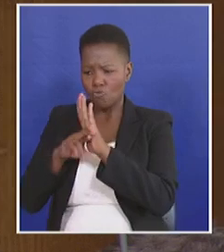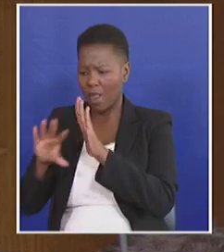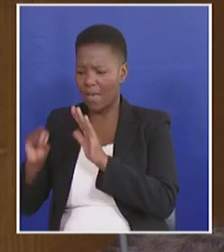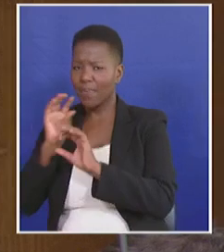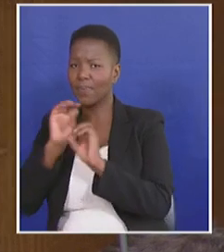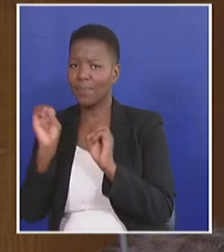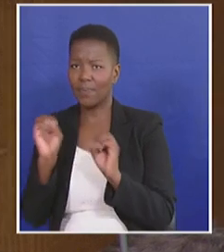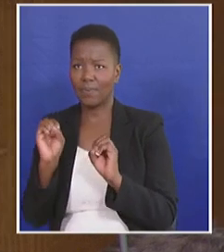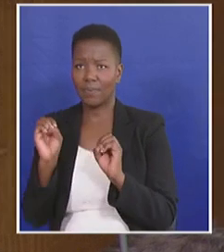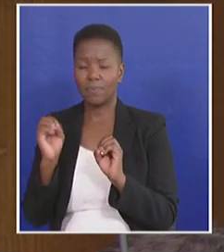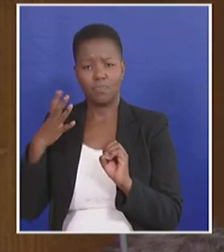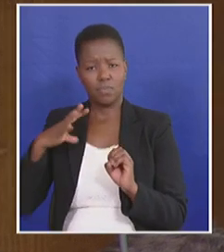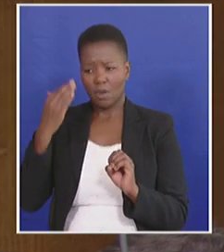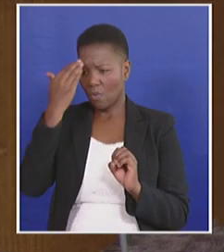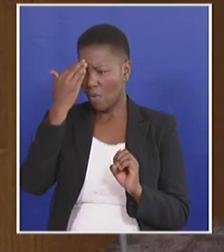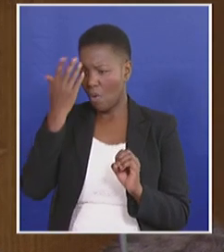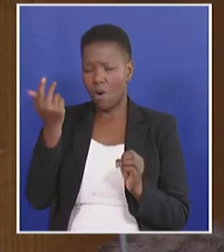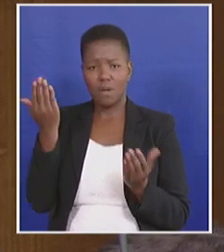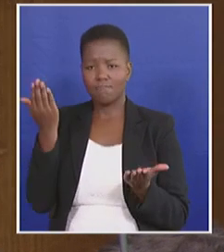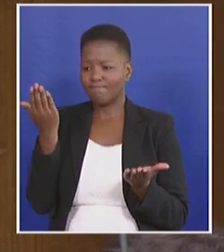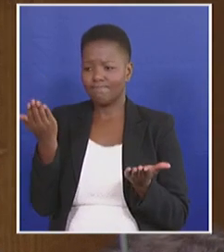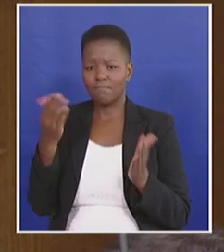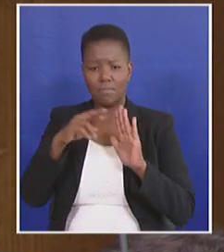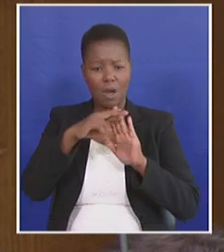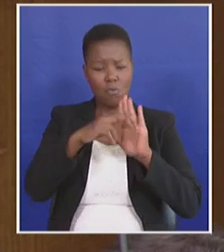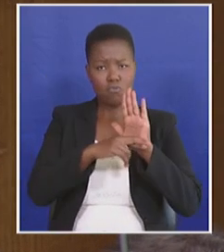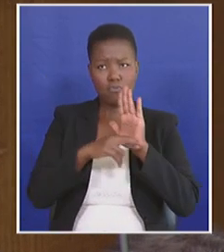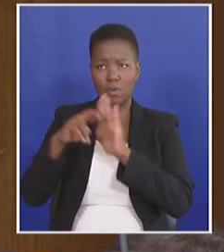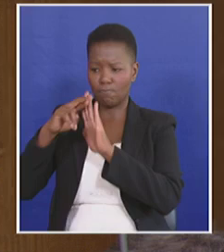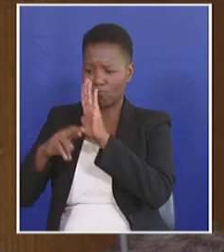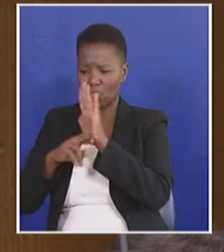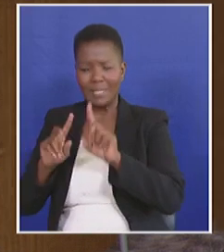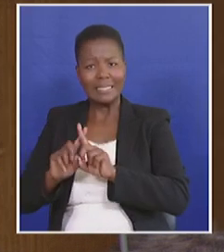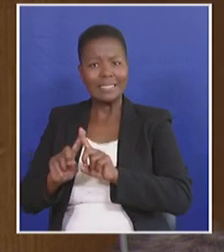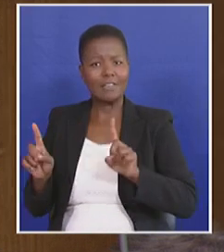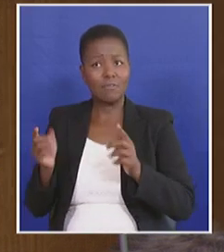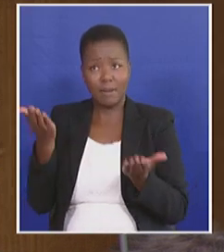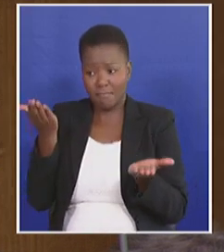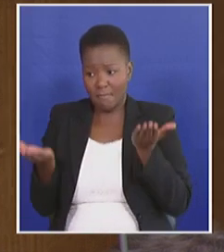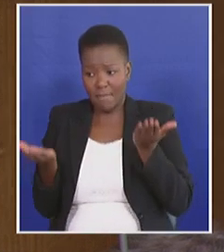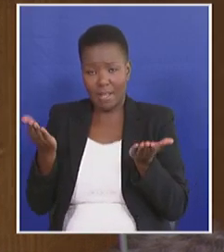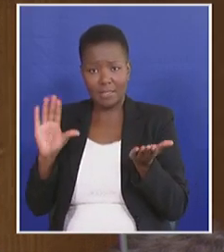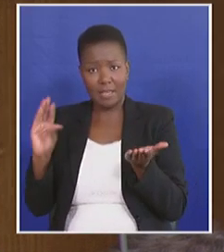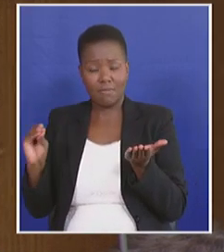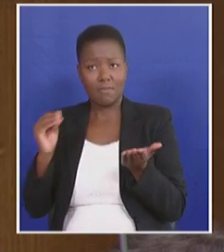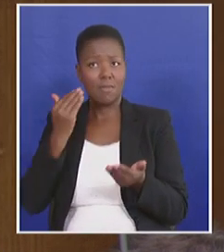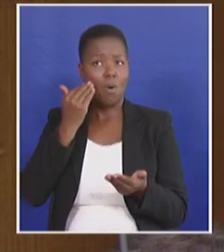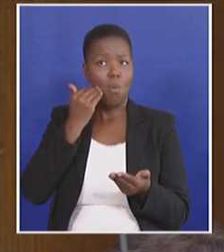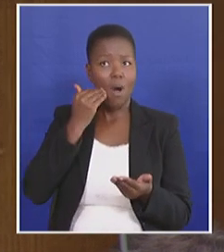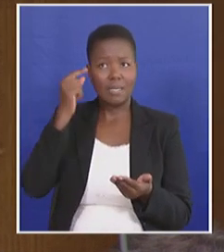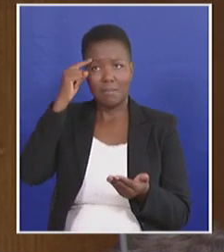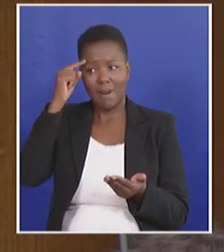the balance that we're effecting on these cases where black and white are